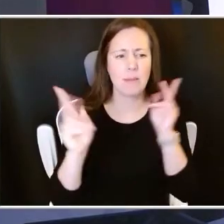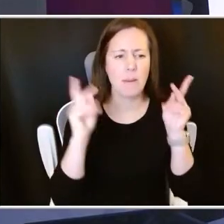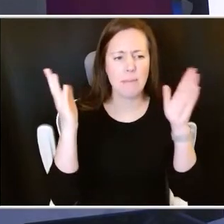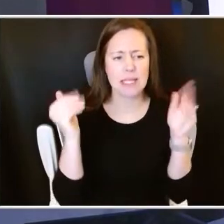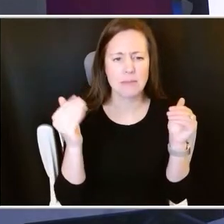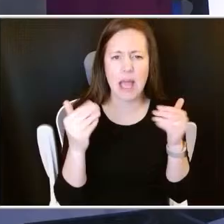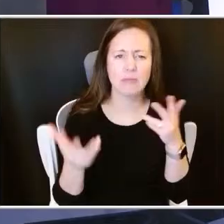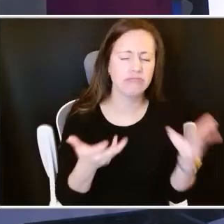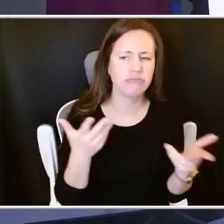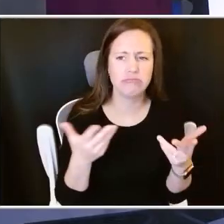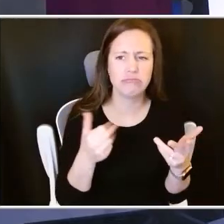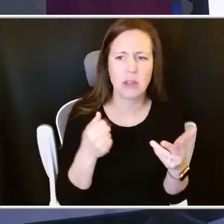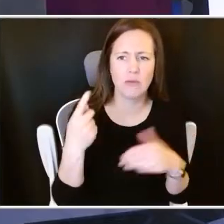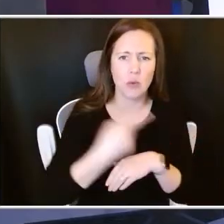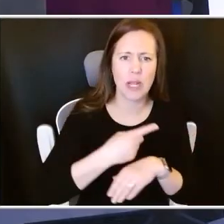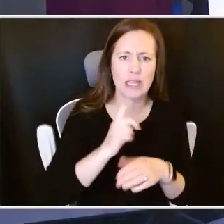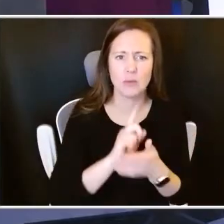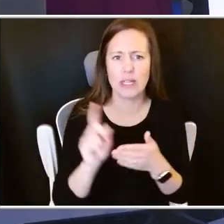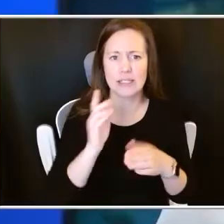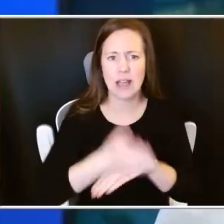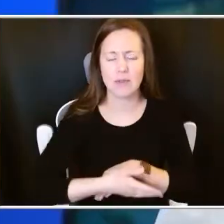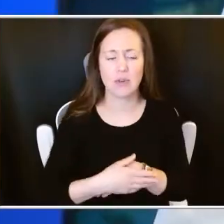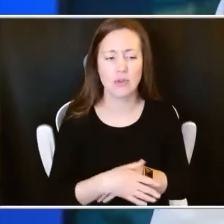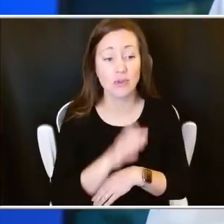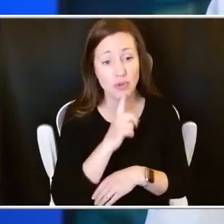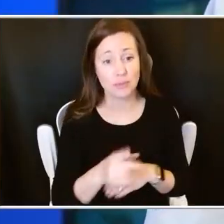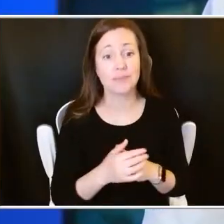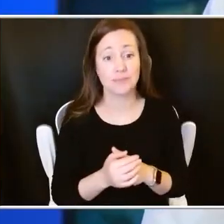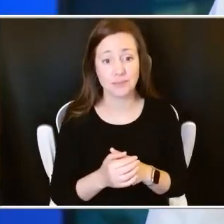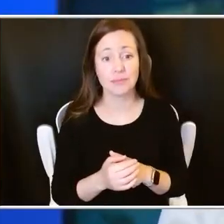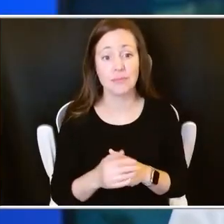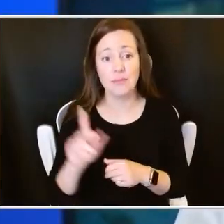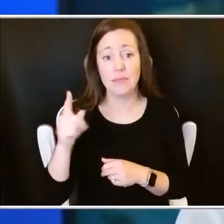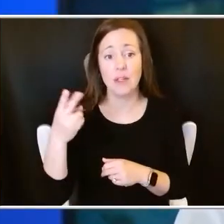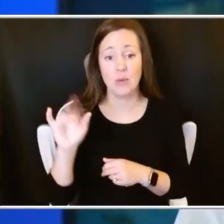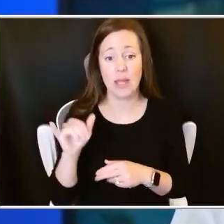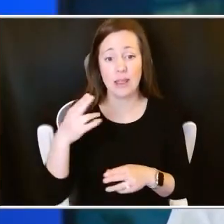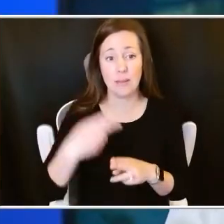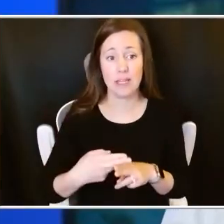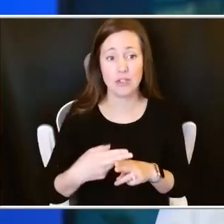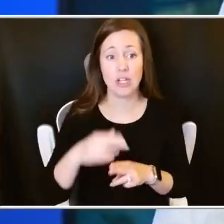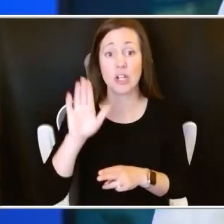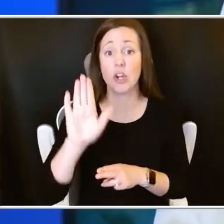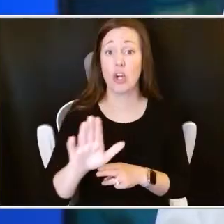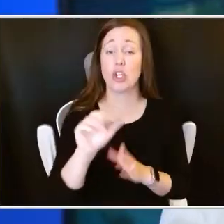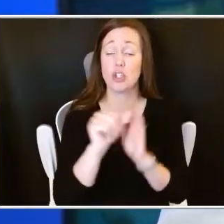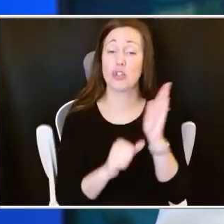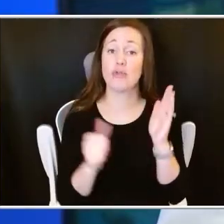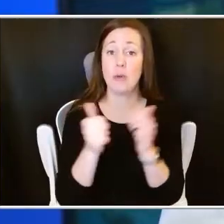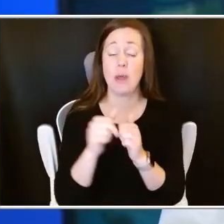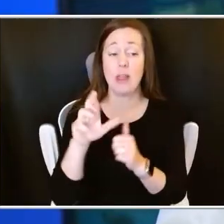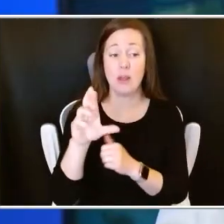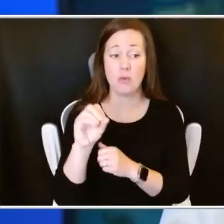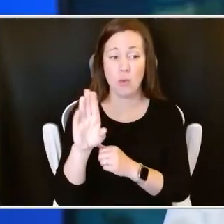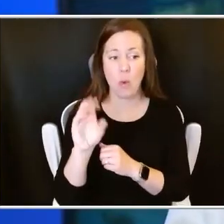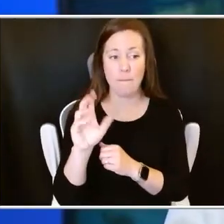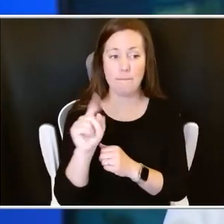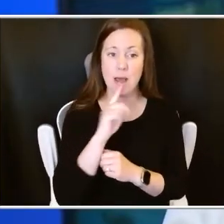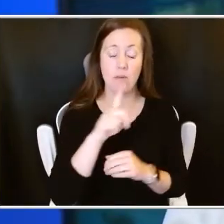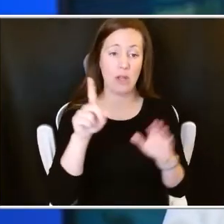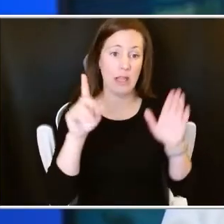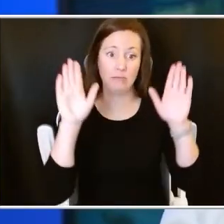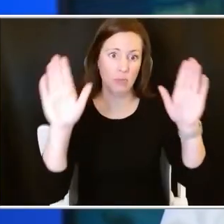and weeks afterwards. Certainly. So as Kathy mentioned, she had her surgery done robotically, which is wonderful.